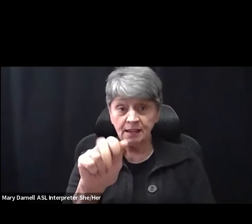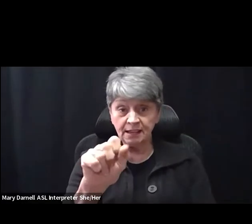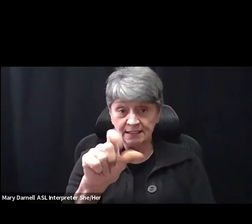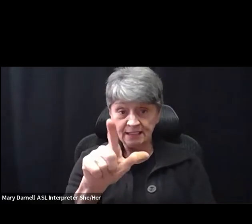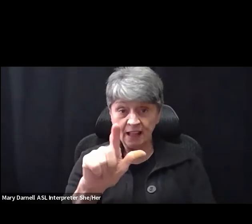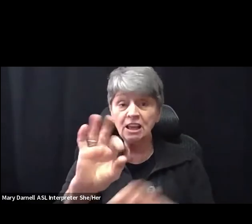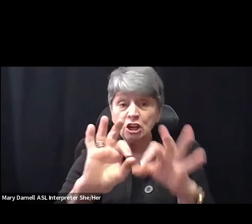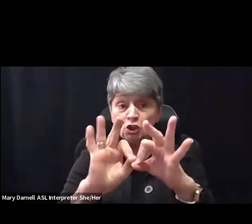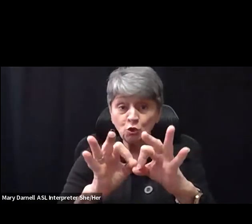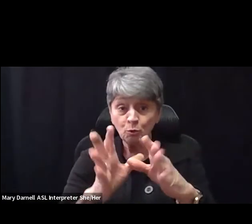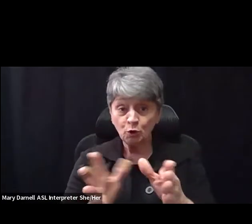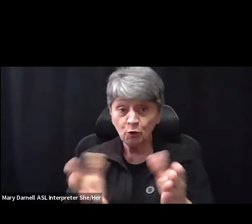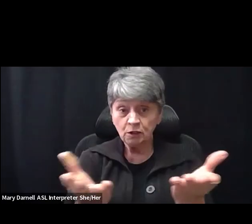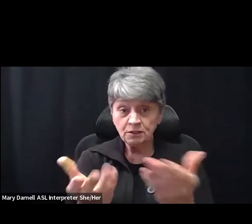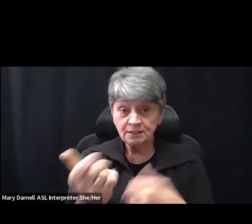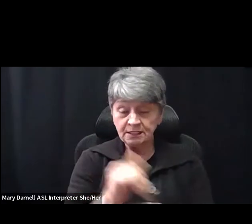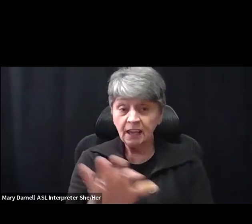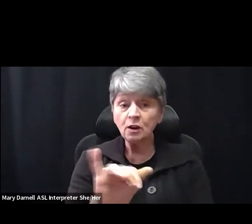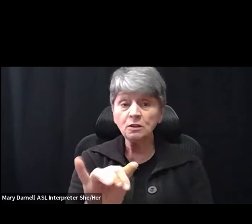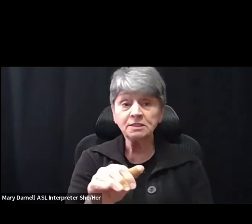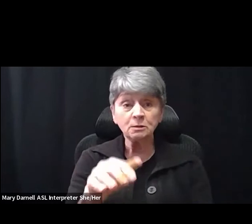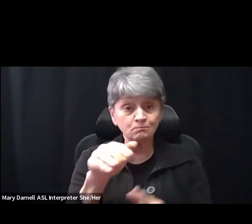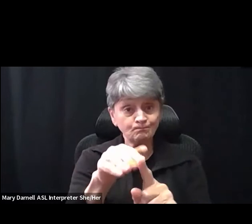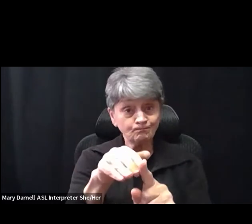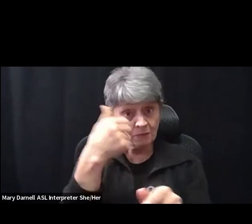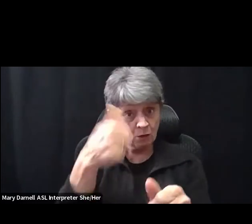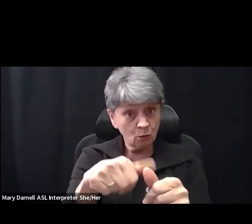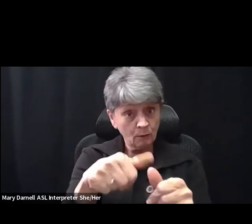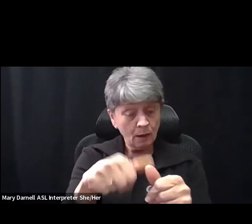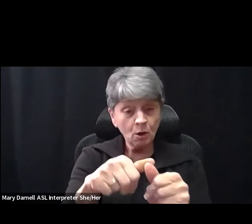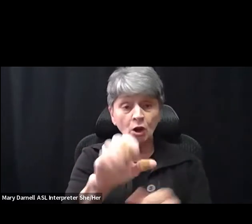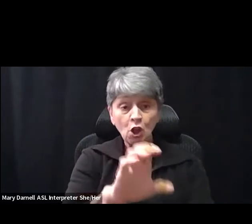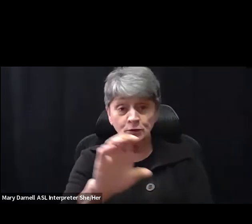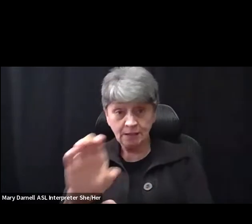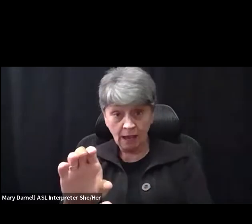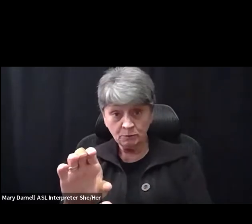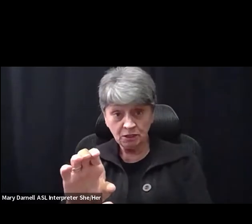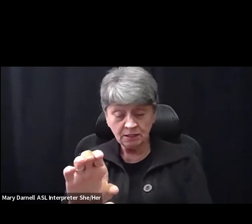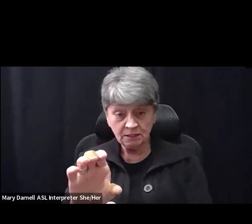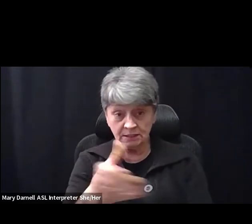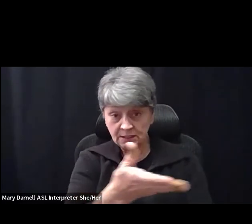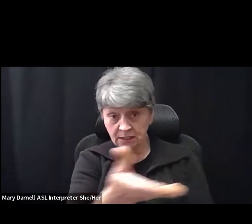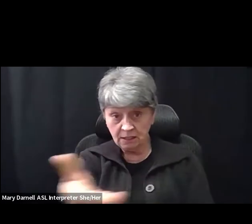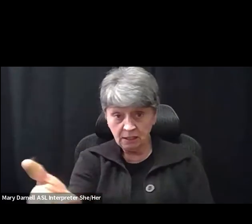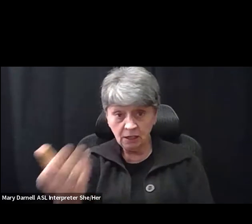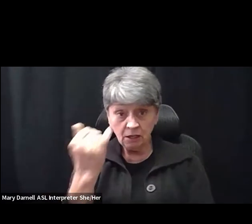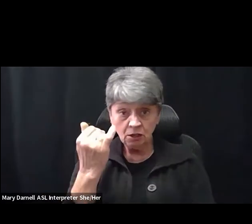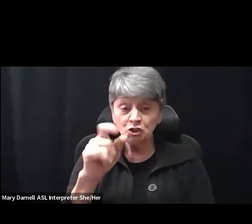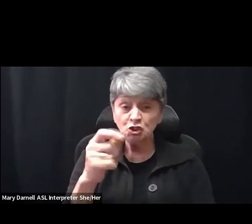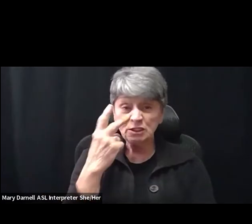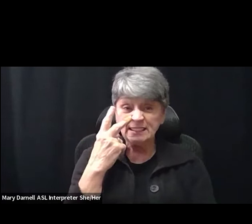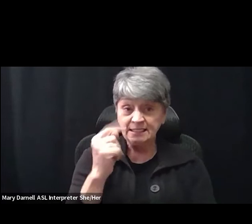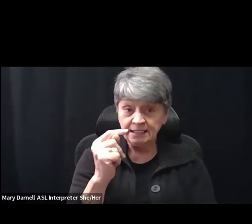tonight. I'd also like to remind you that closed captioning has been enabled, so you should see that along the bottom of your